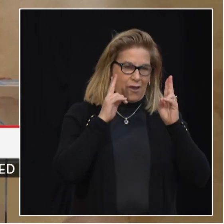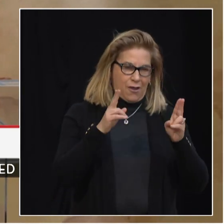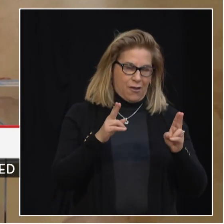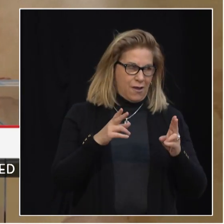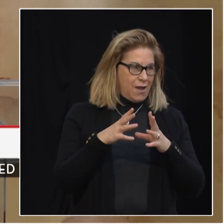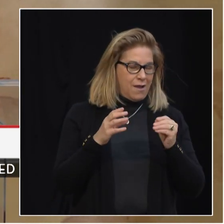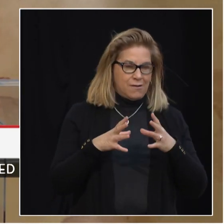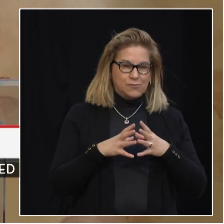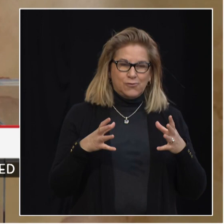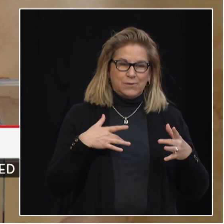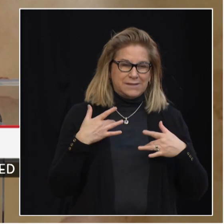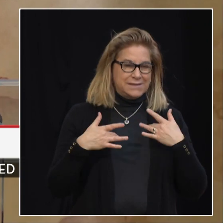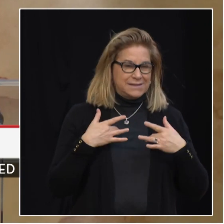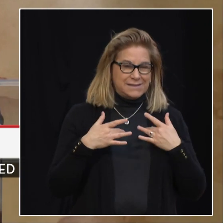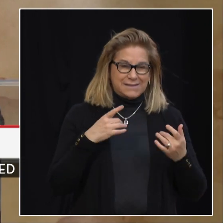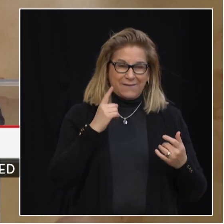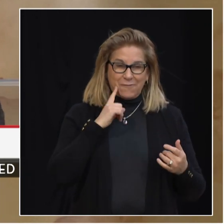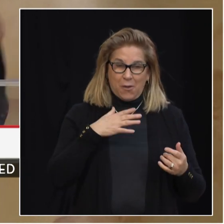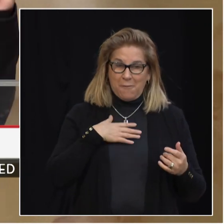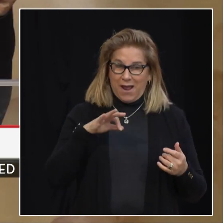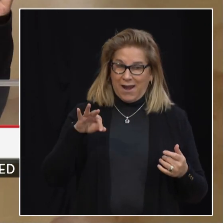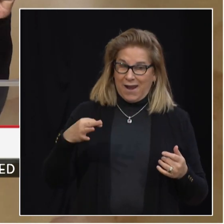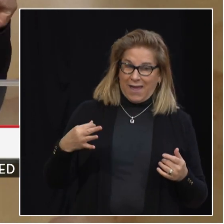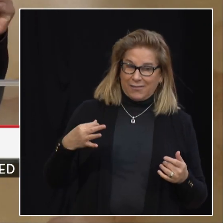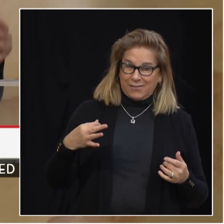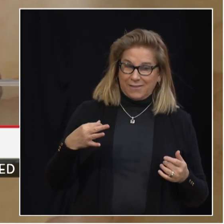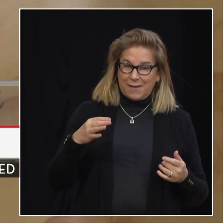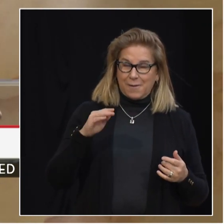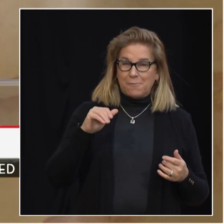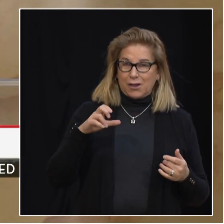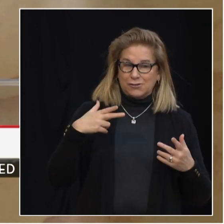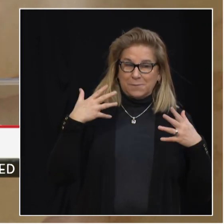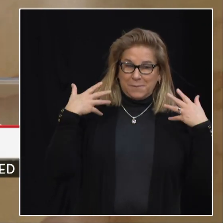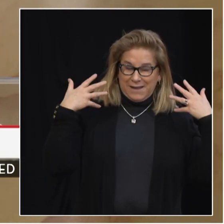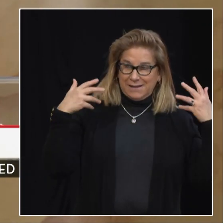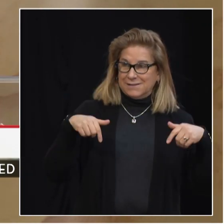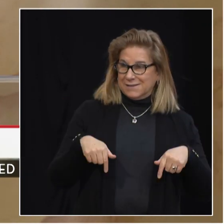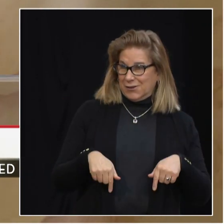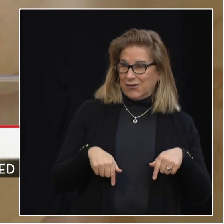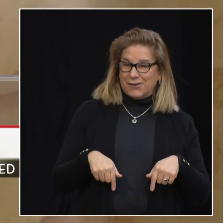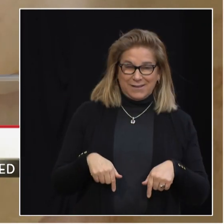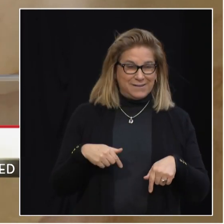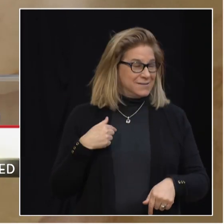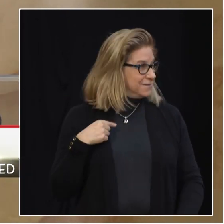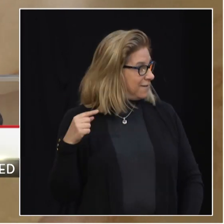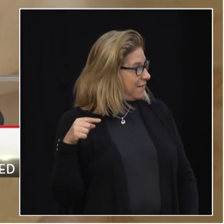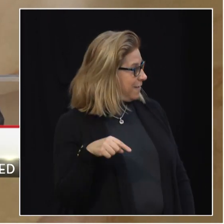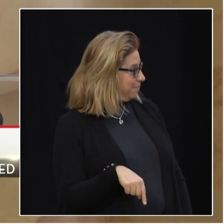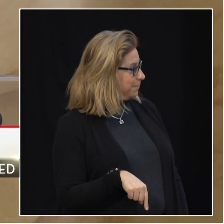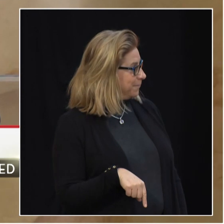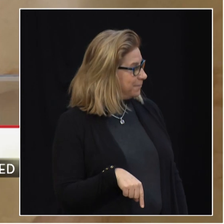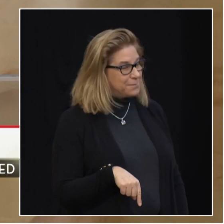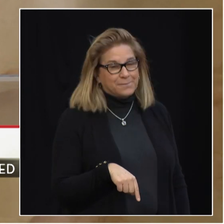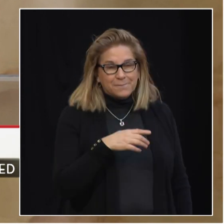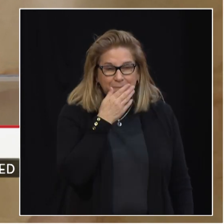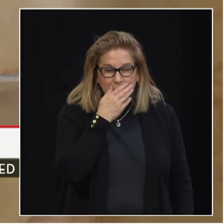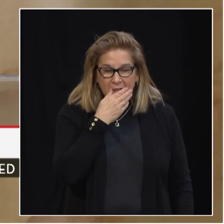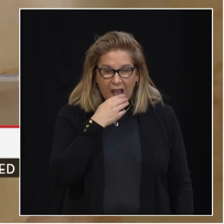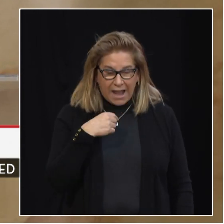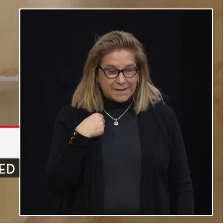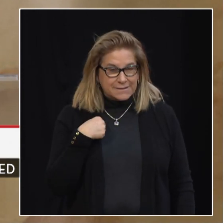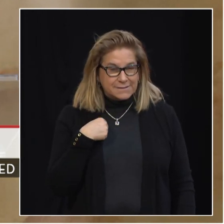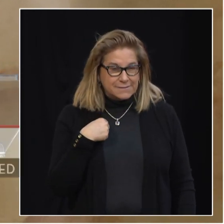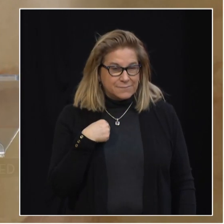my 9th March Madness. This is my 9th. But very quickly, what I want to do is I would like